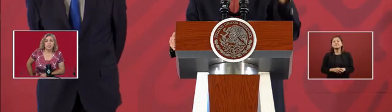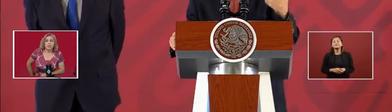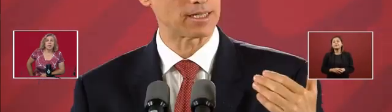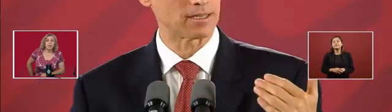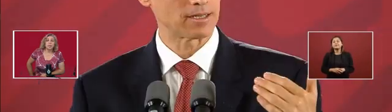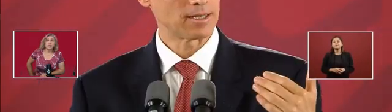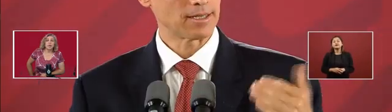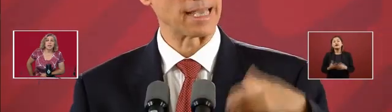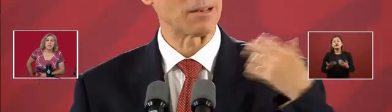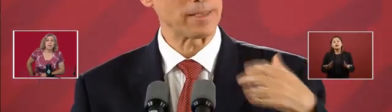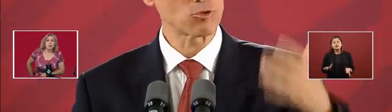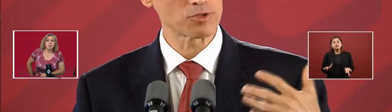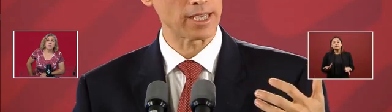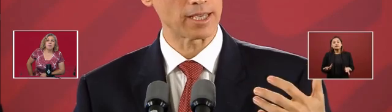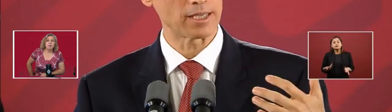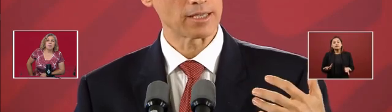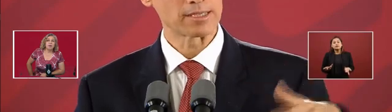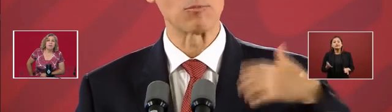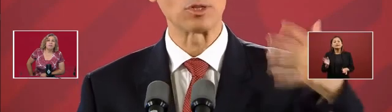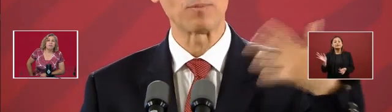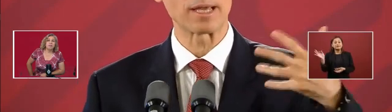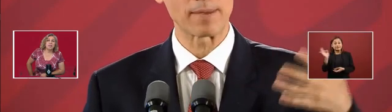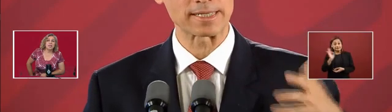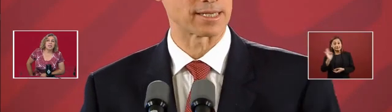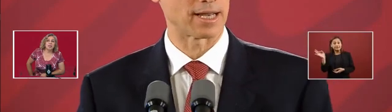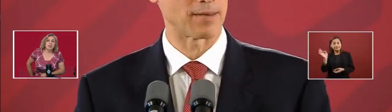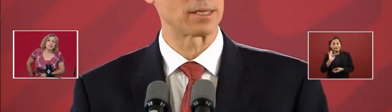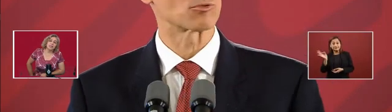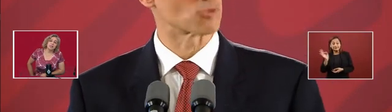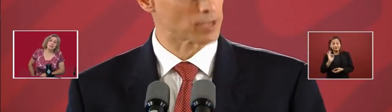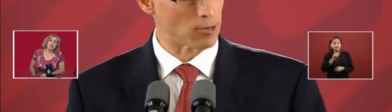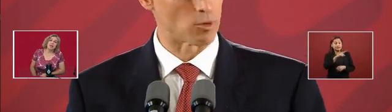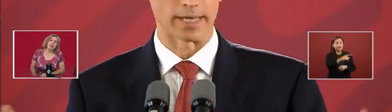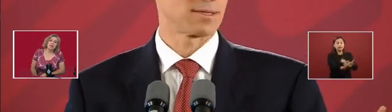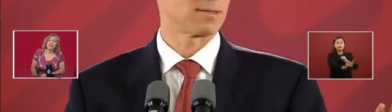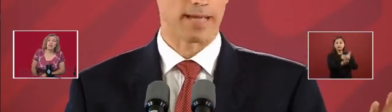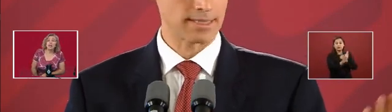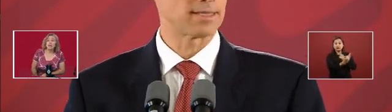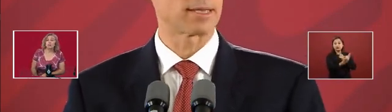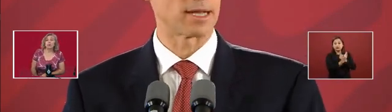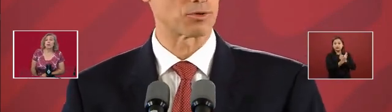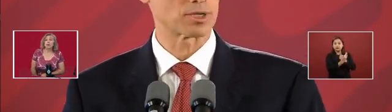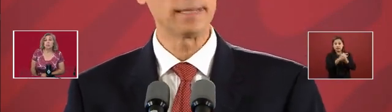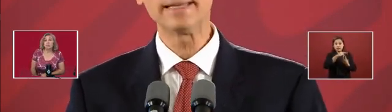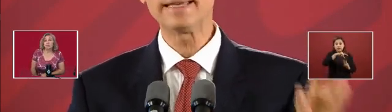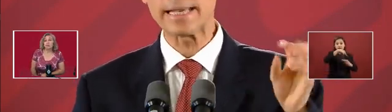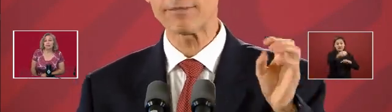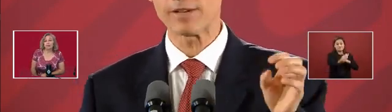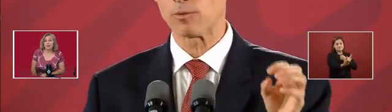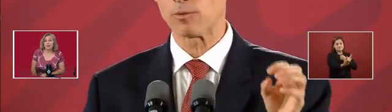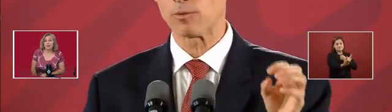Zika. Maybe in many years you will not have Zika. However, it will not defend you